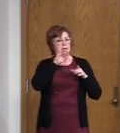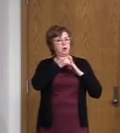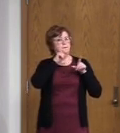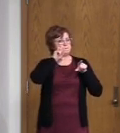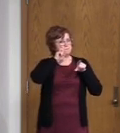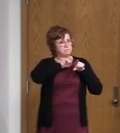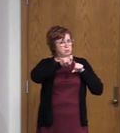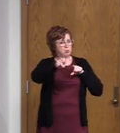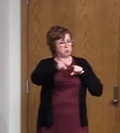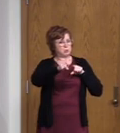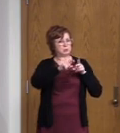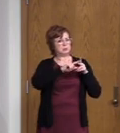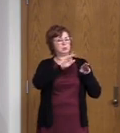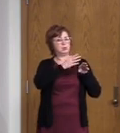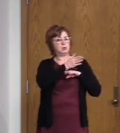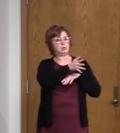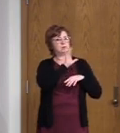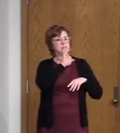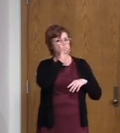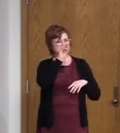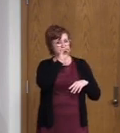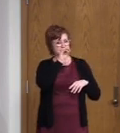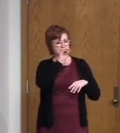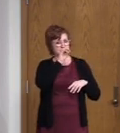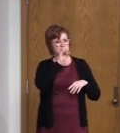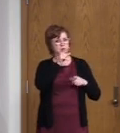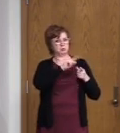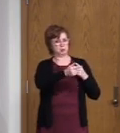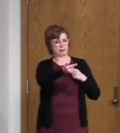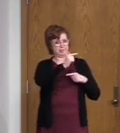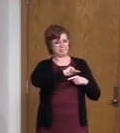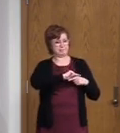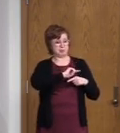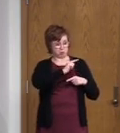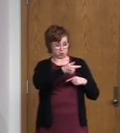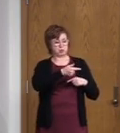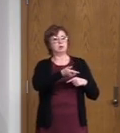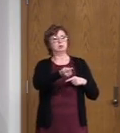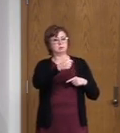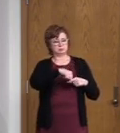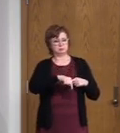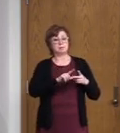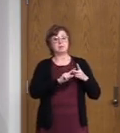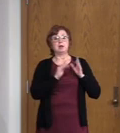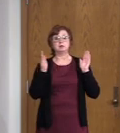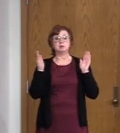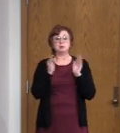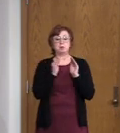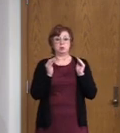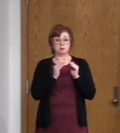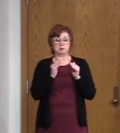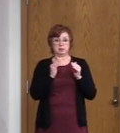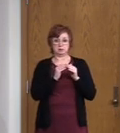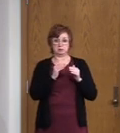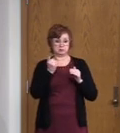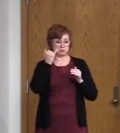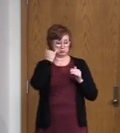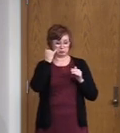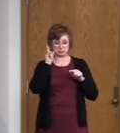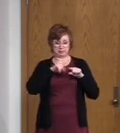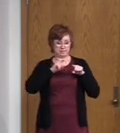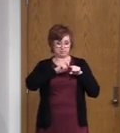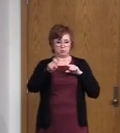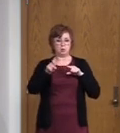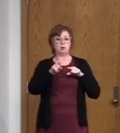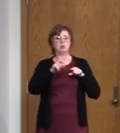telephoning 70 plus across the province to bring them in. We also, in smaller communities, if we can't get a hold of people directly,